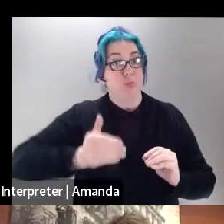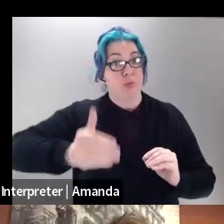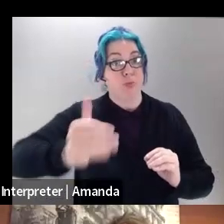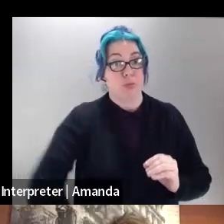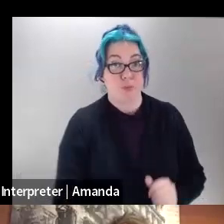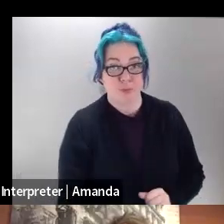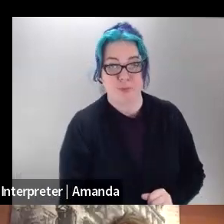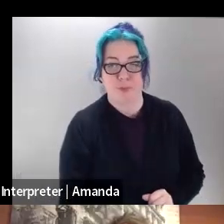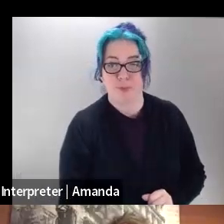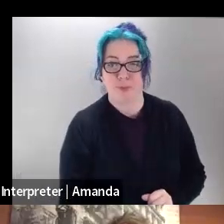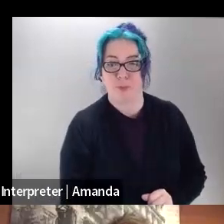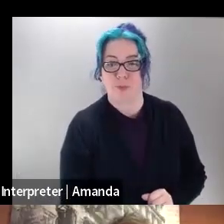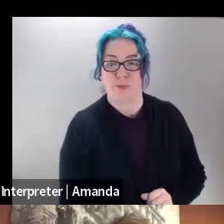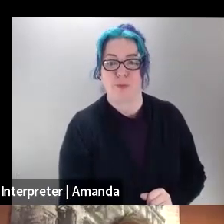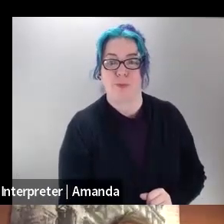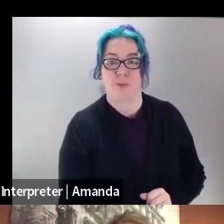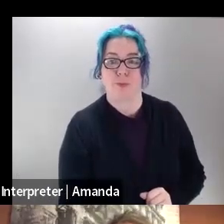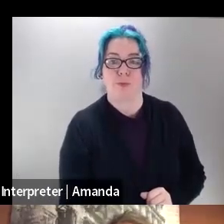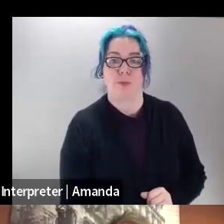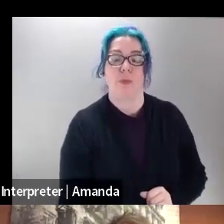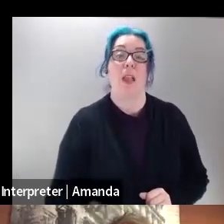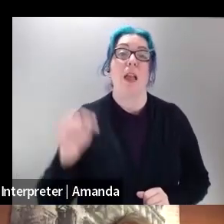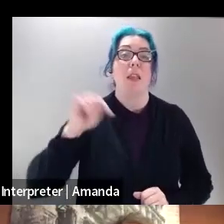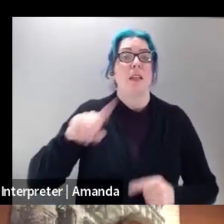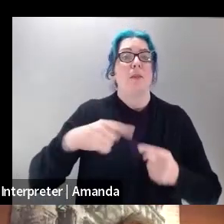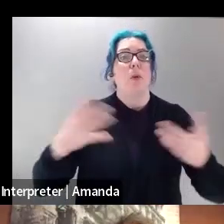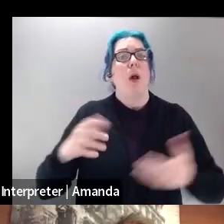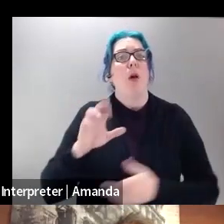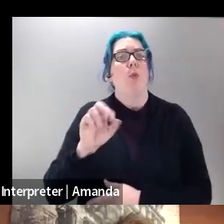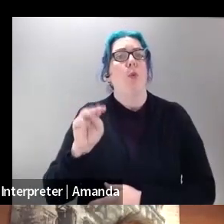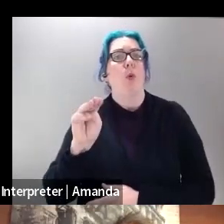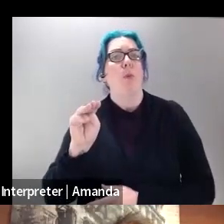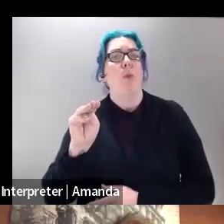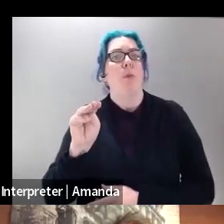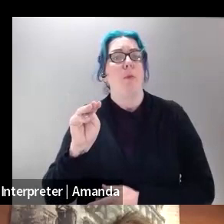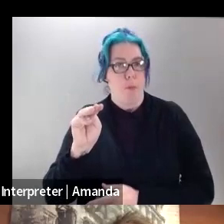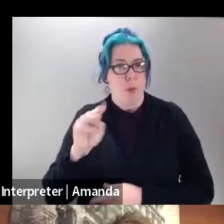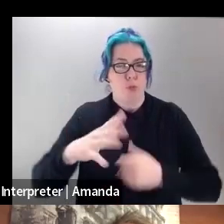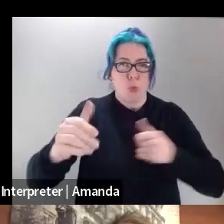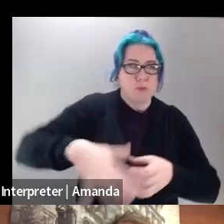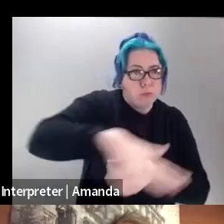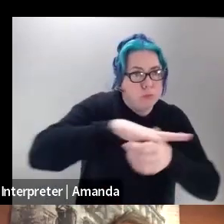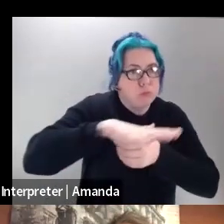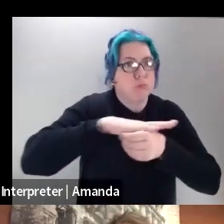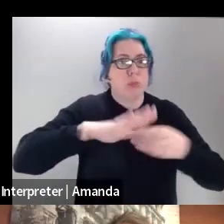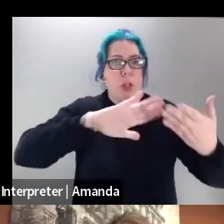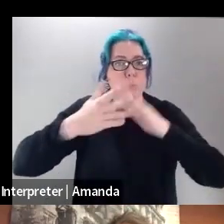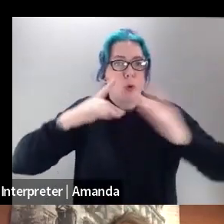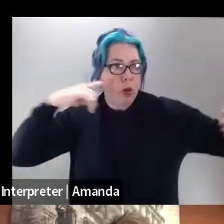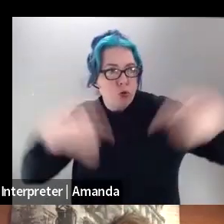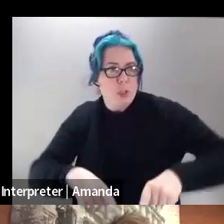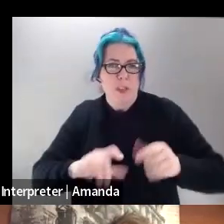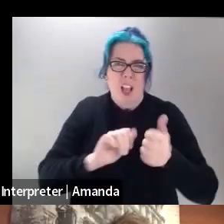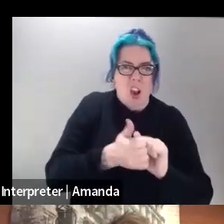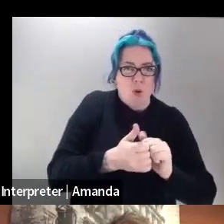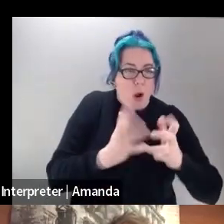room and community agreements and related strategies. I've got a couple of items of business that I'd like to